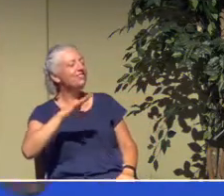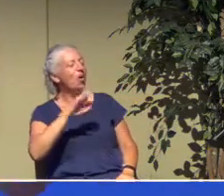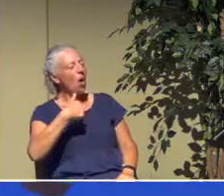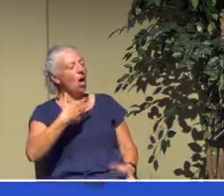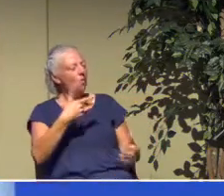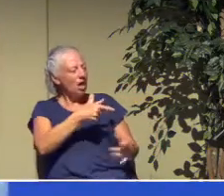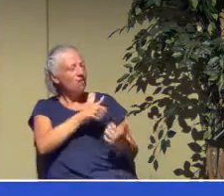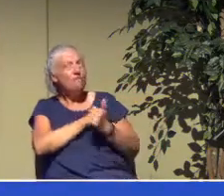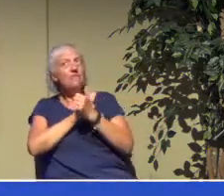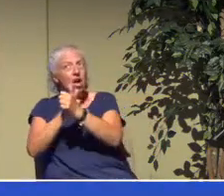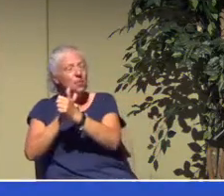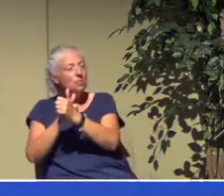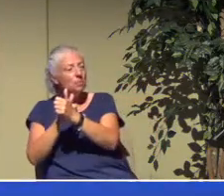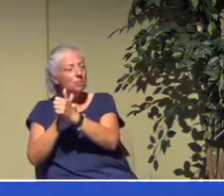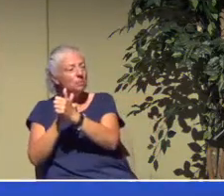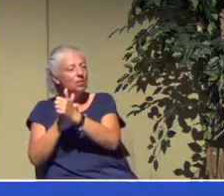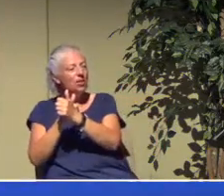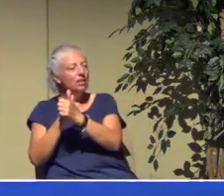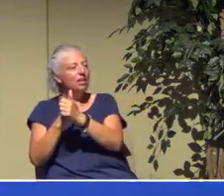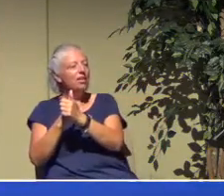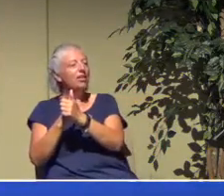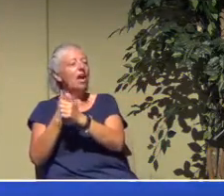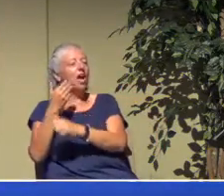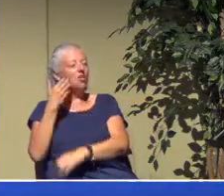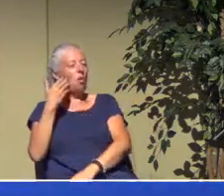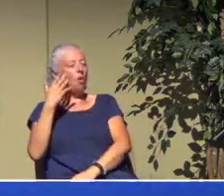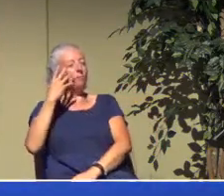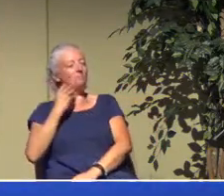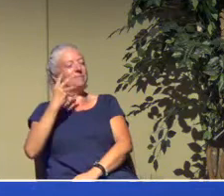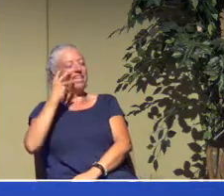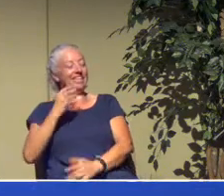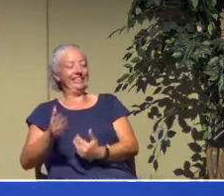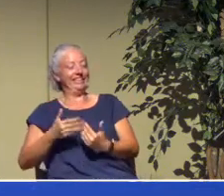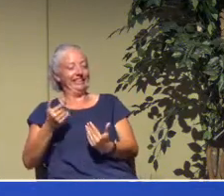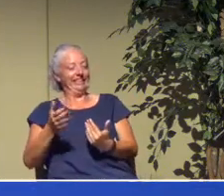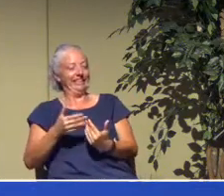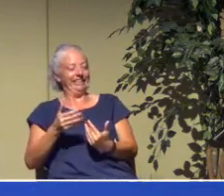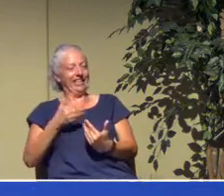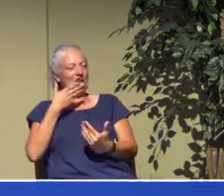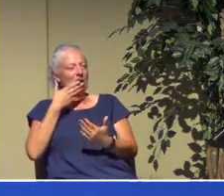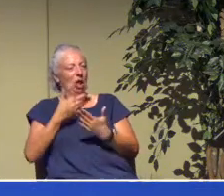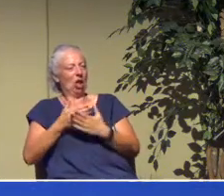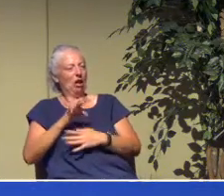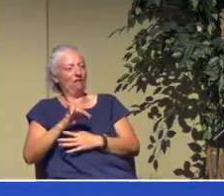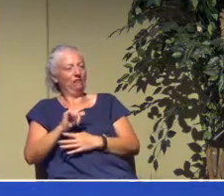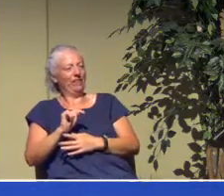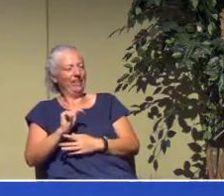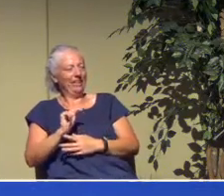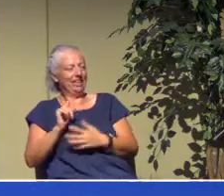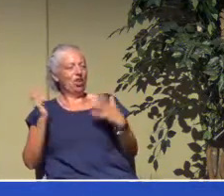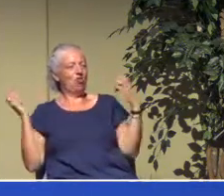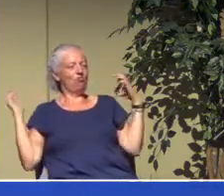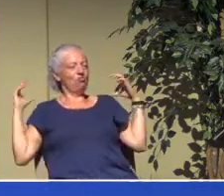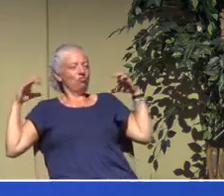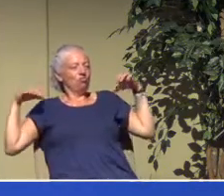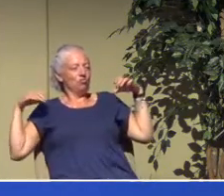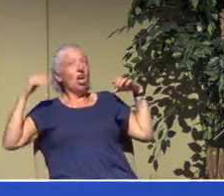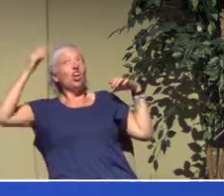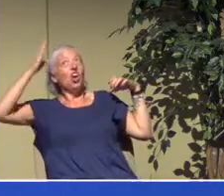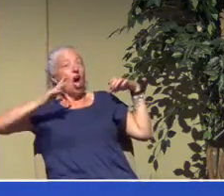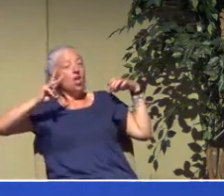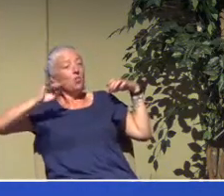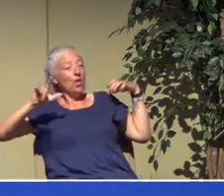you to be reconnected to God. I want you to know this easy, well-fitting yoke of the will of God for your